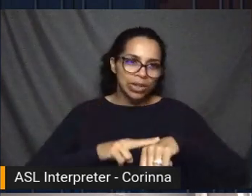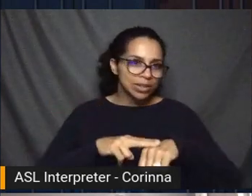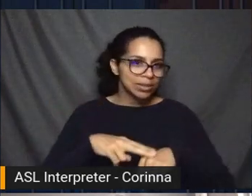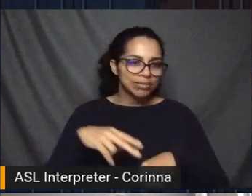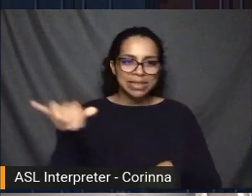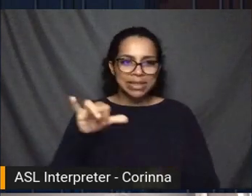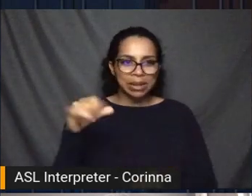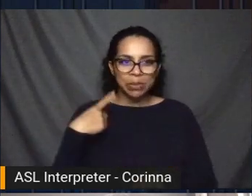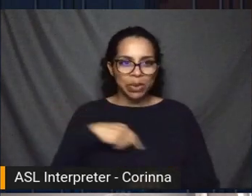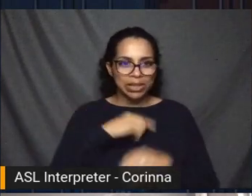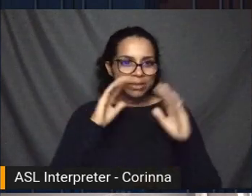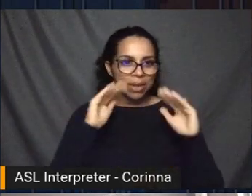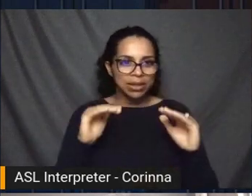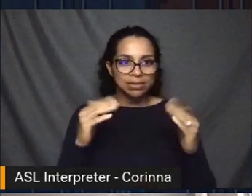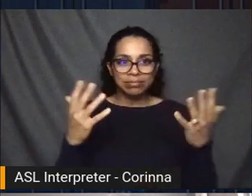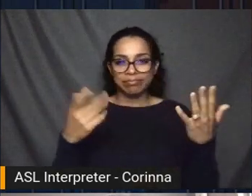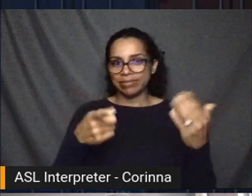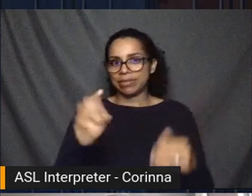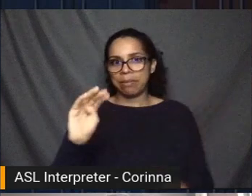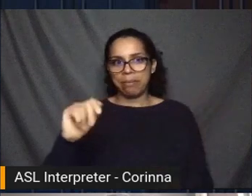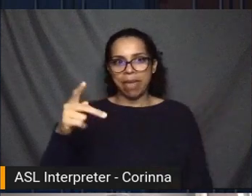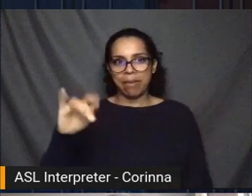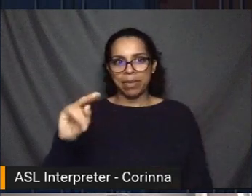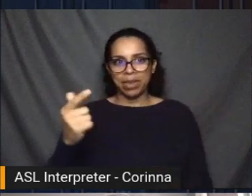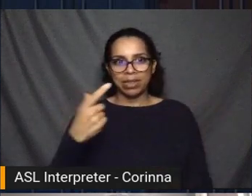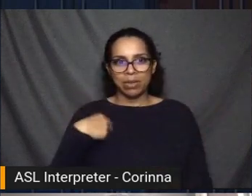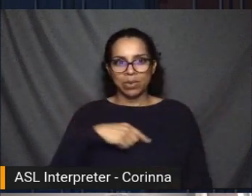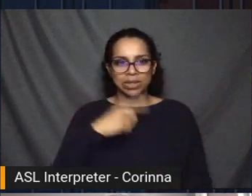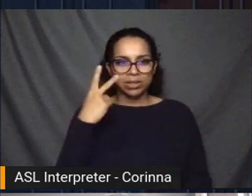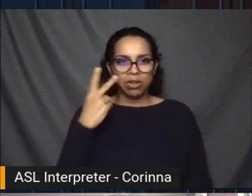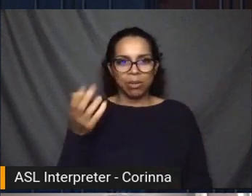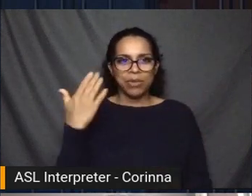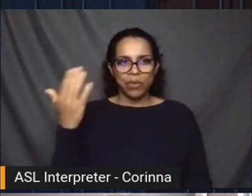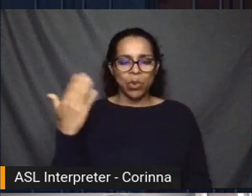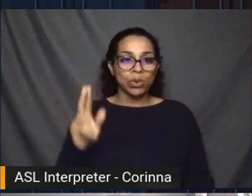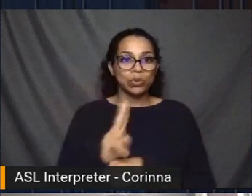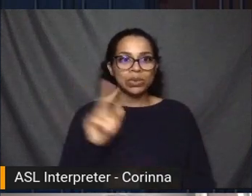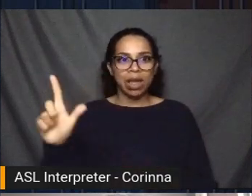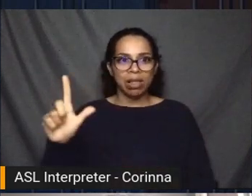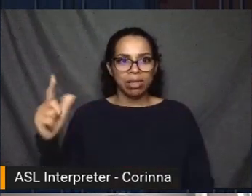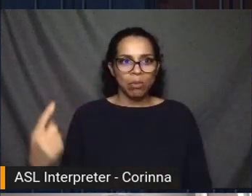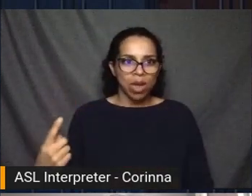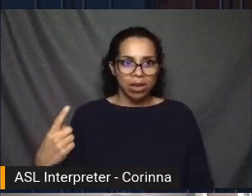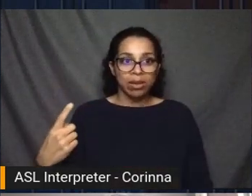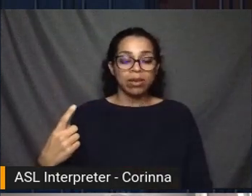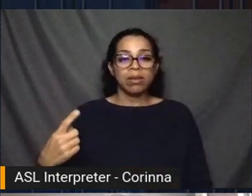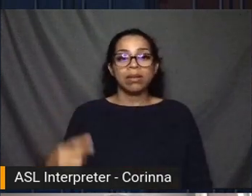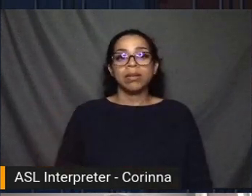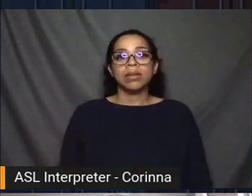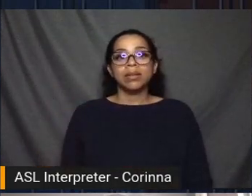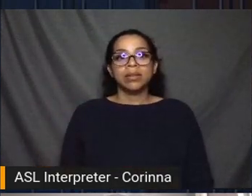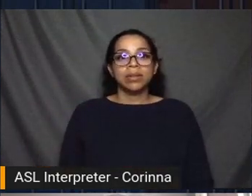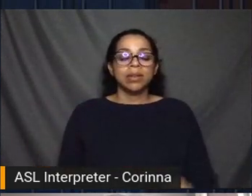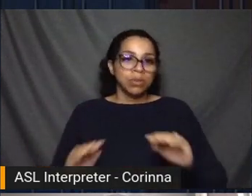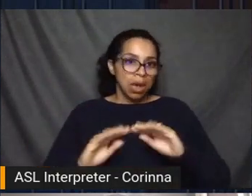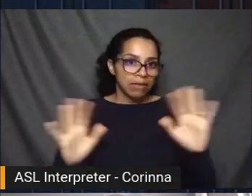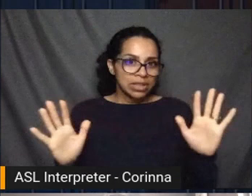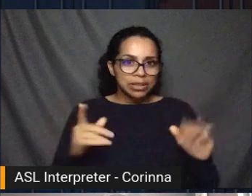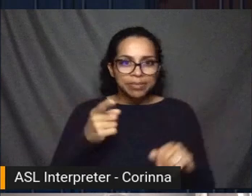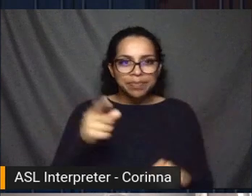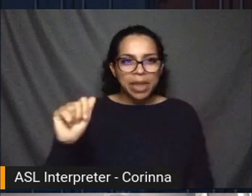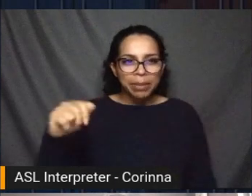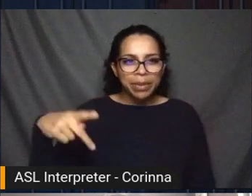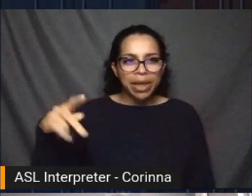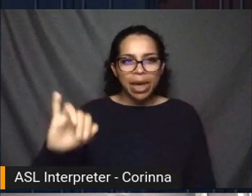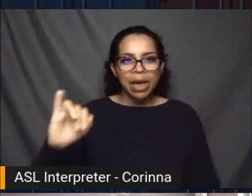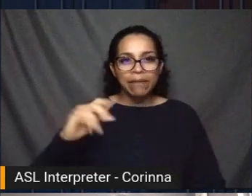of what we saw in code, because we're using the L1s. One important thing to note here is obviously this API version